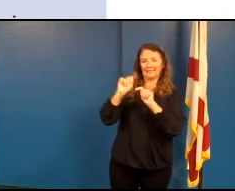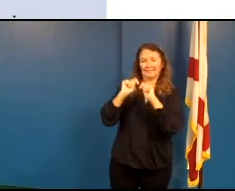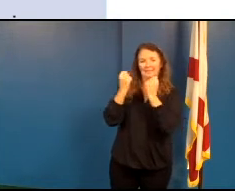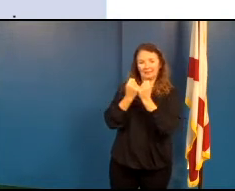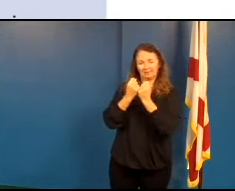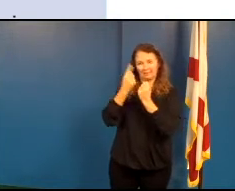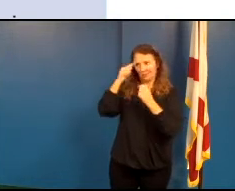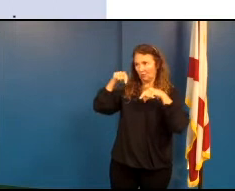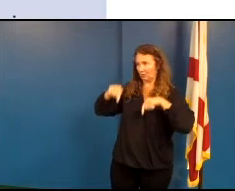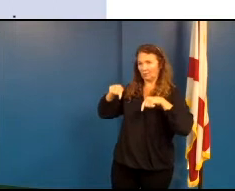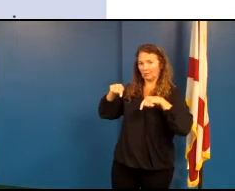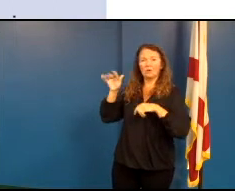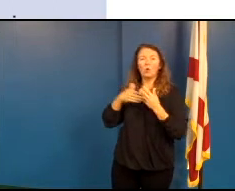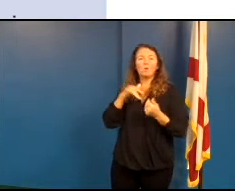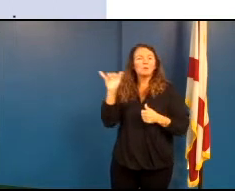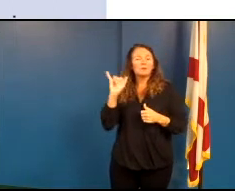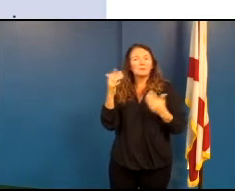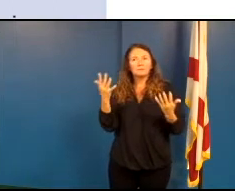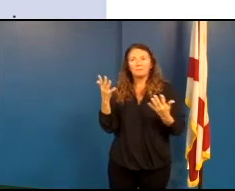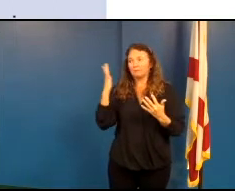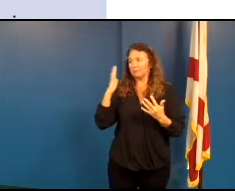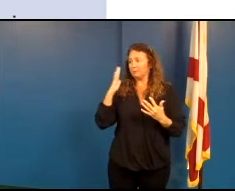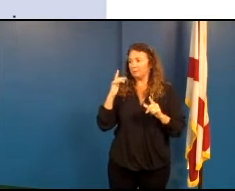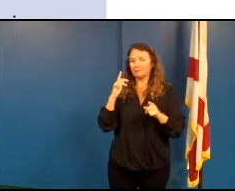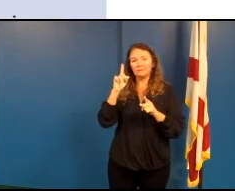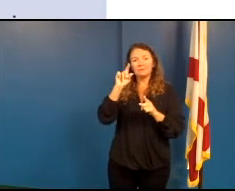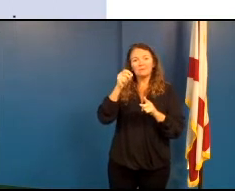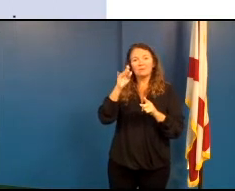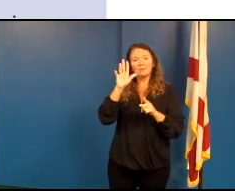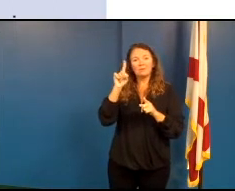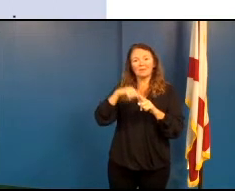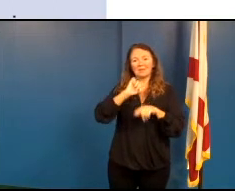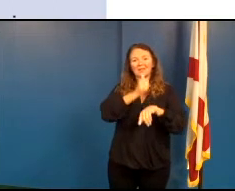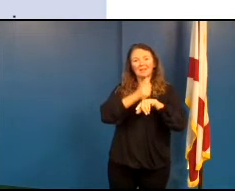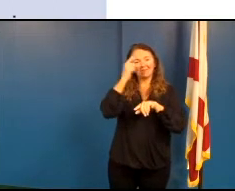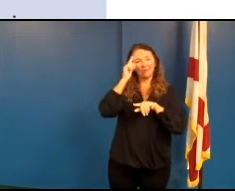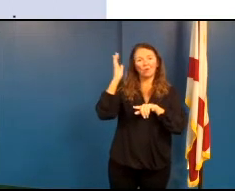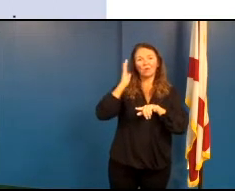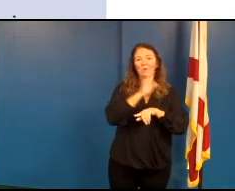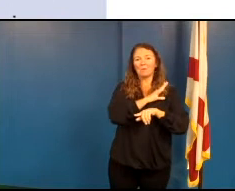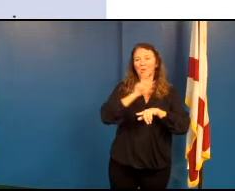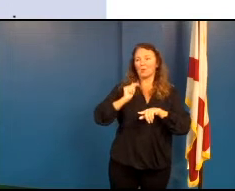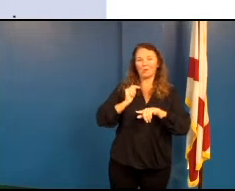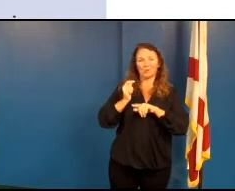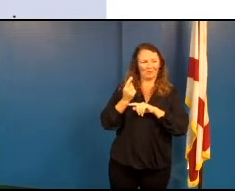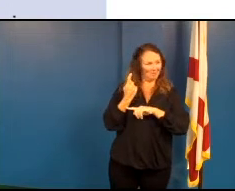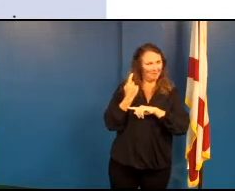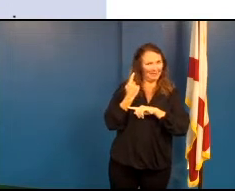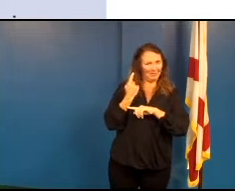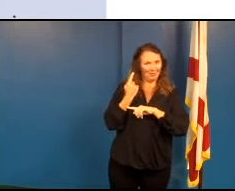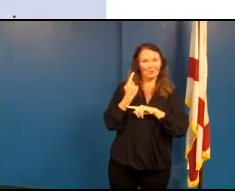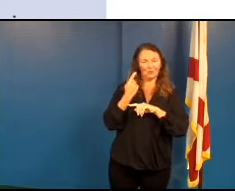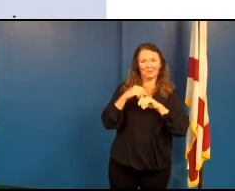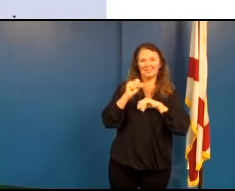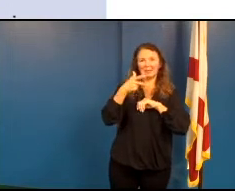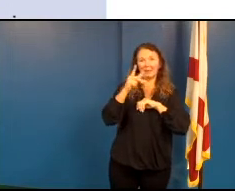the institution, similar to the dashboard that we set up for you as the board that we reviewed back